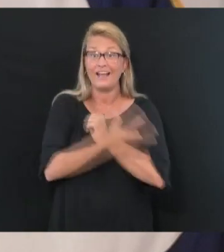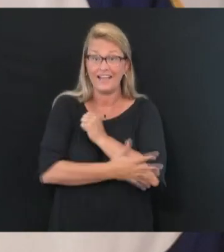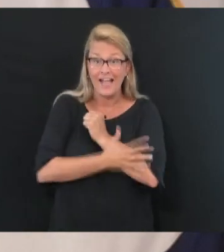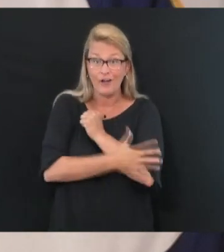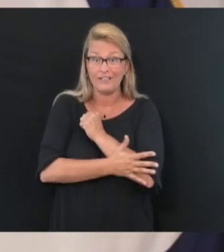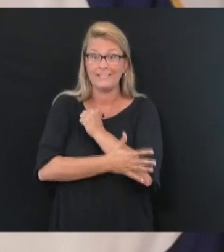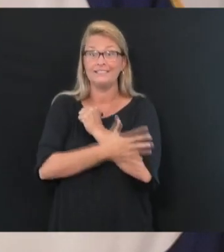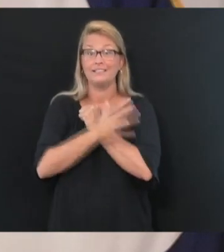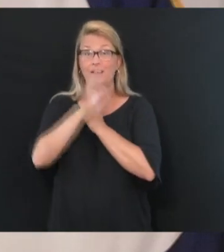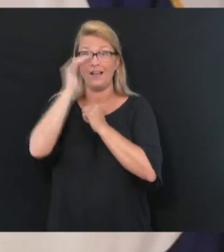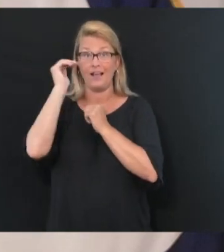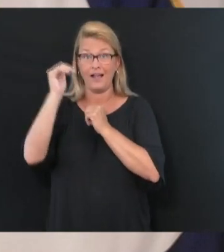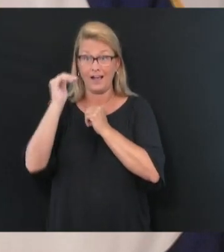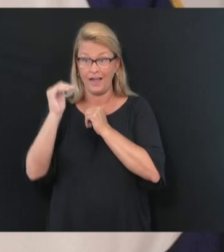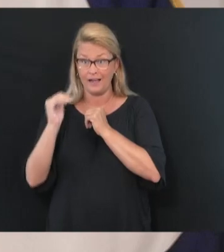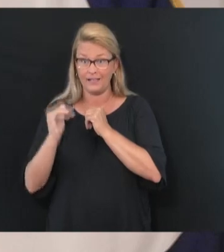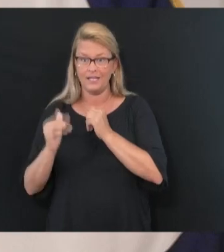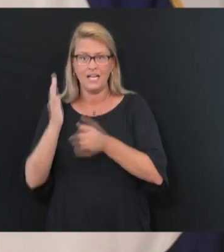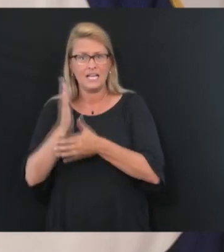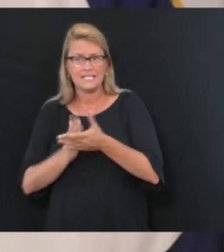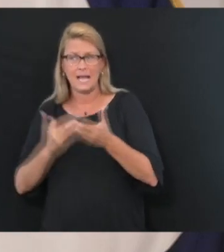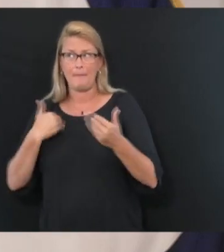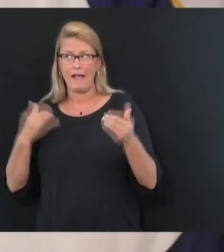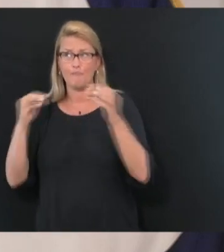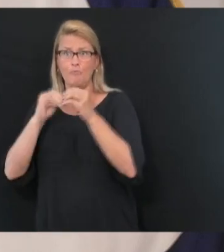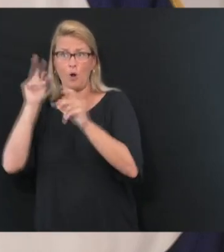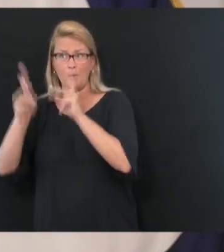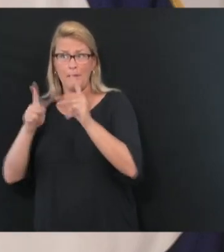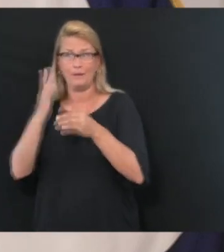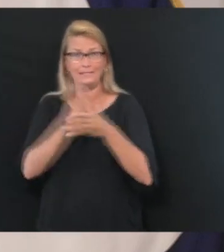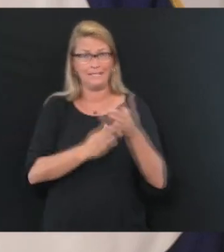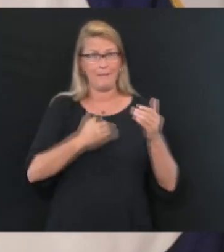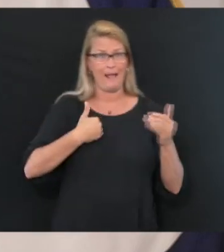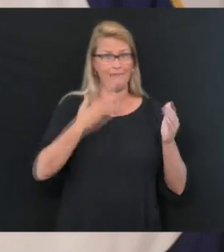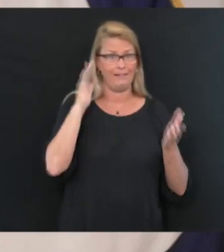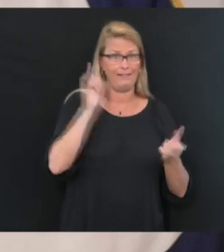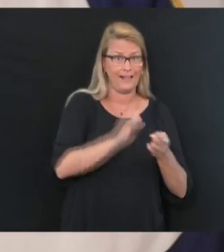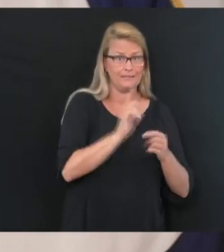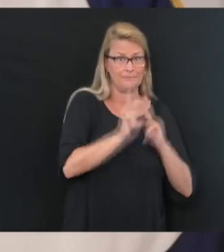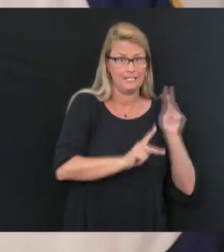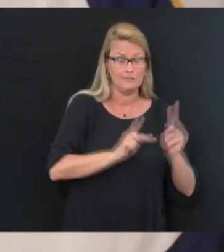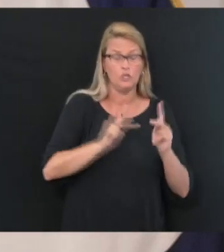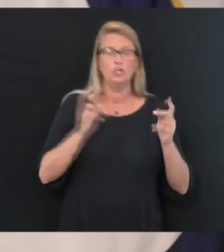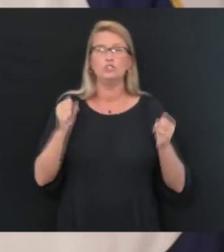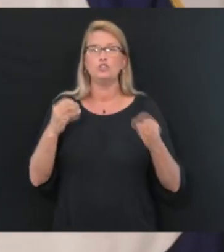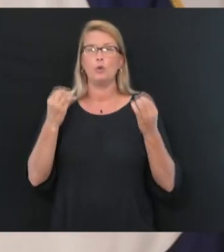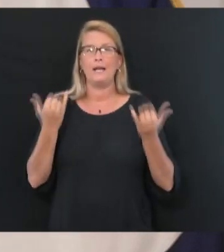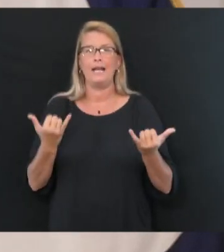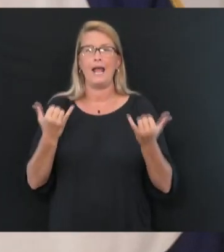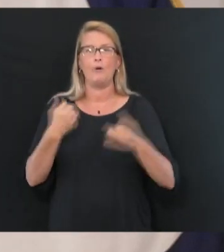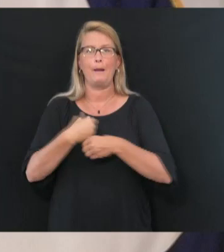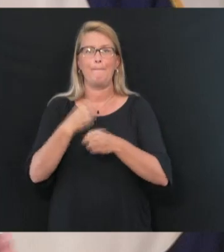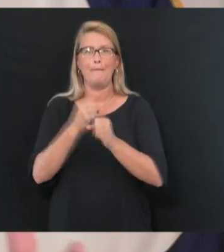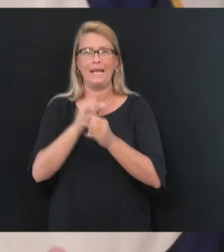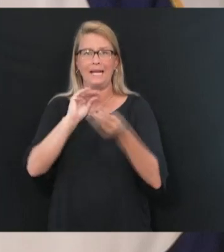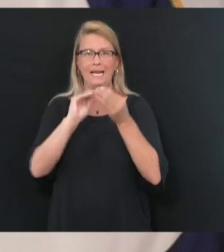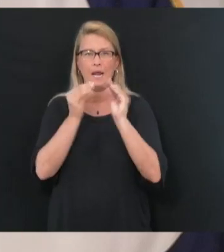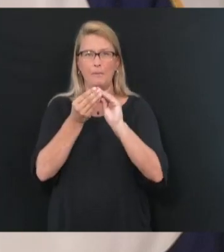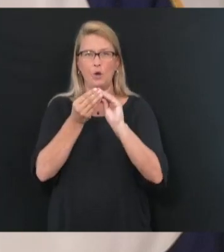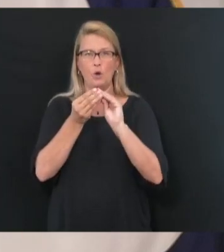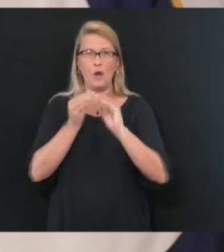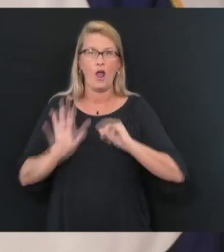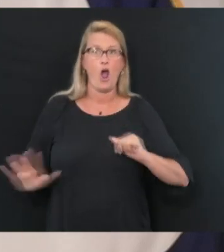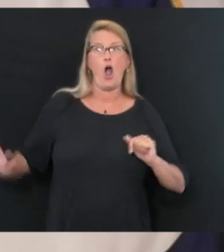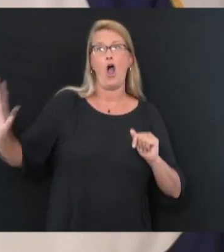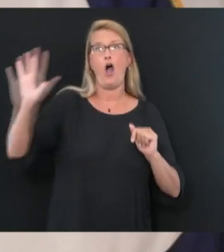have very many people, and some counties got a lot of people. So we had to come up with a metric to where all the